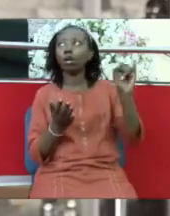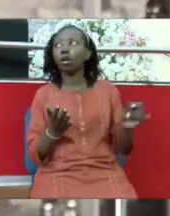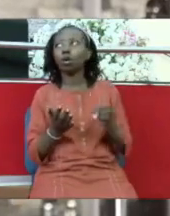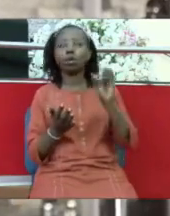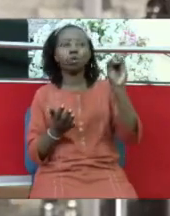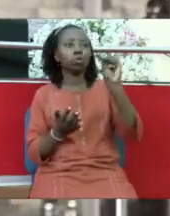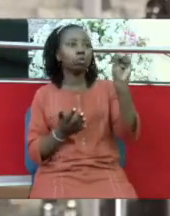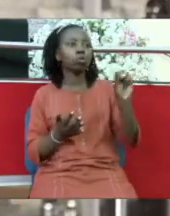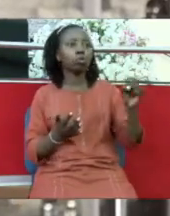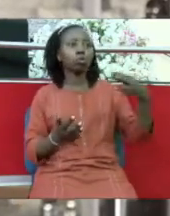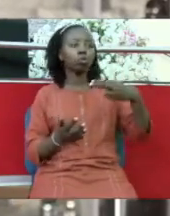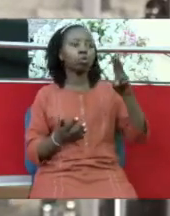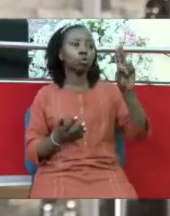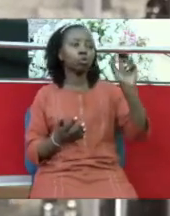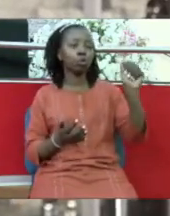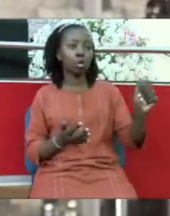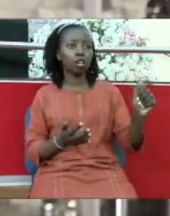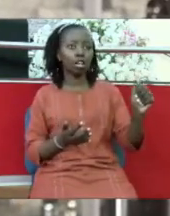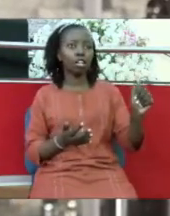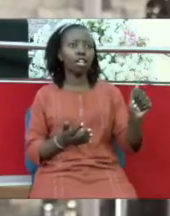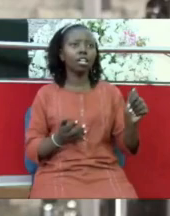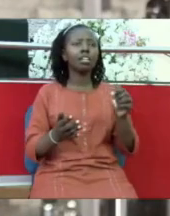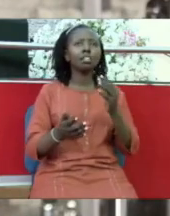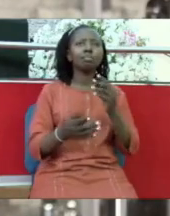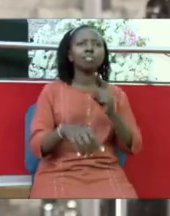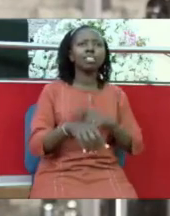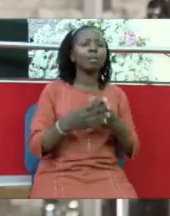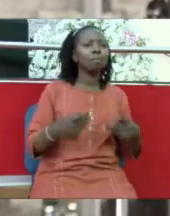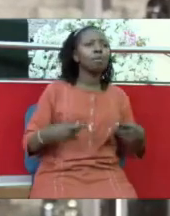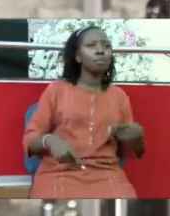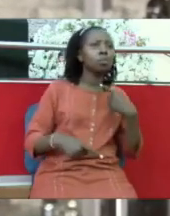Some Bible scholars say Ephesians is Joshua in the New Testament.